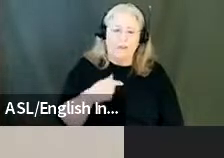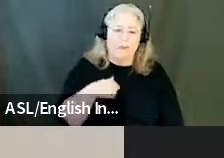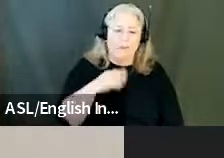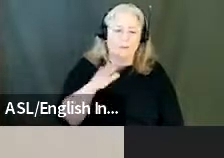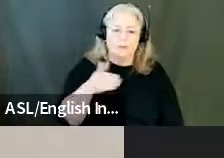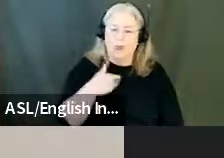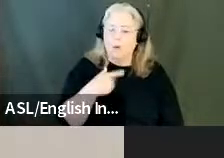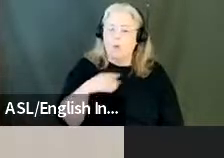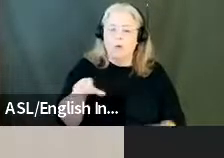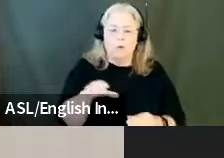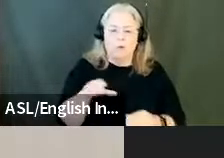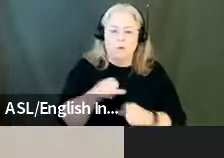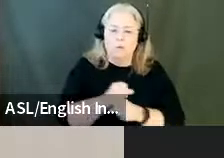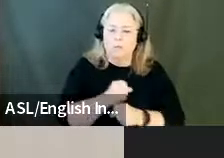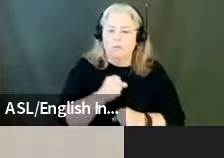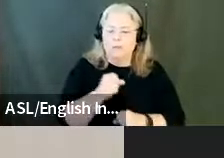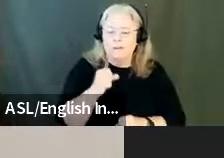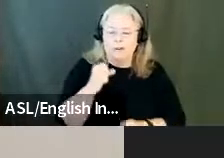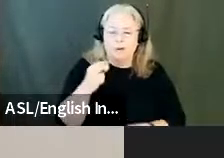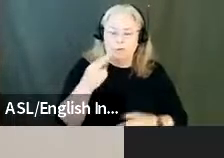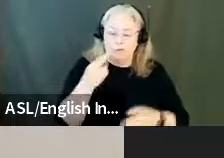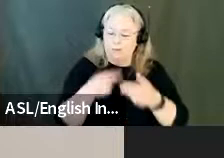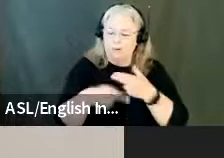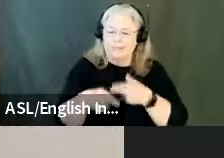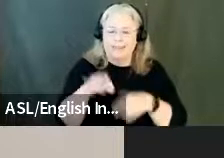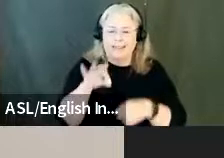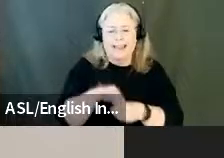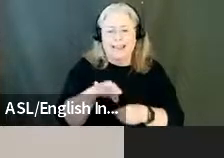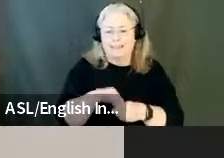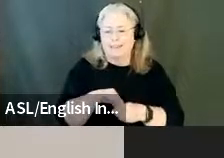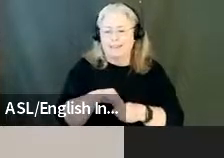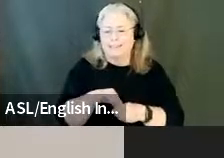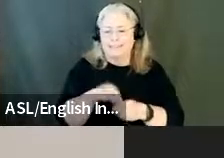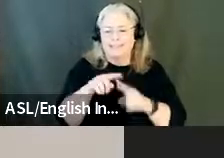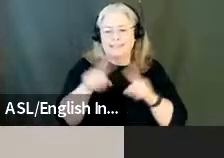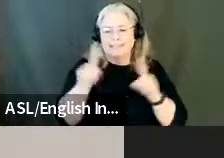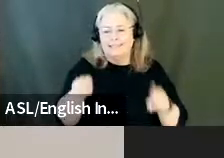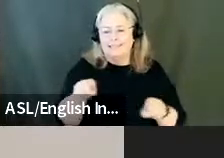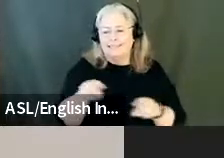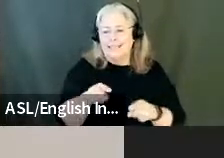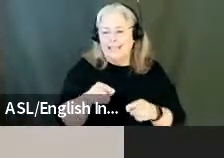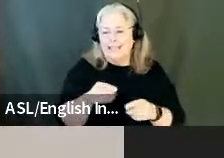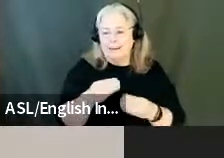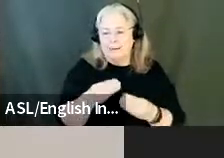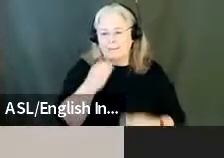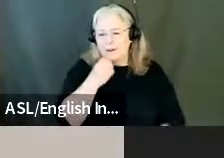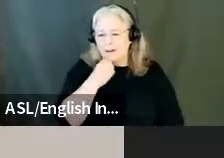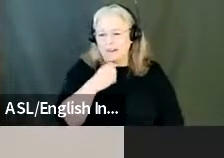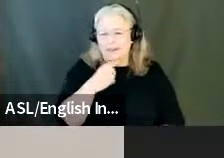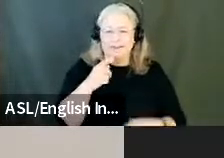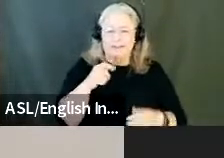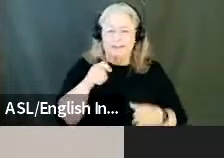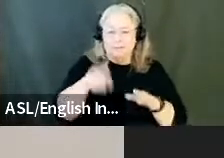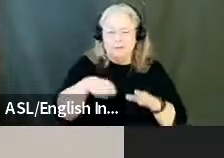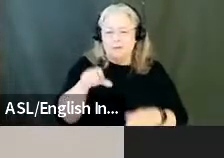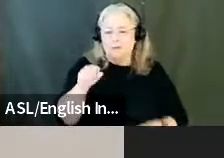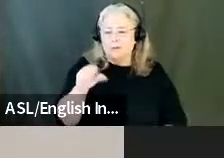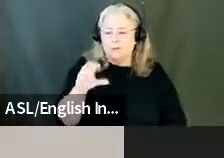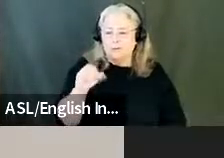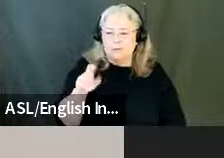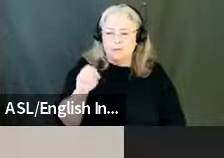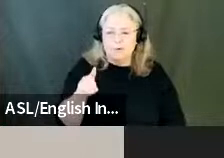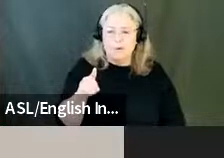doing here is I took a piece of recycled election sign material and scored it